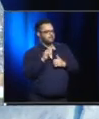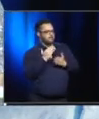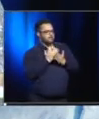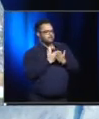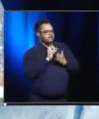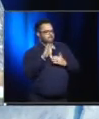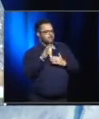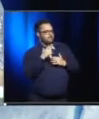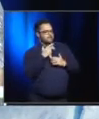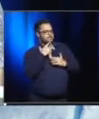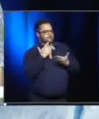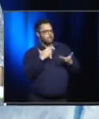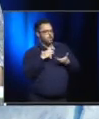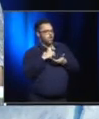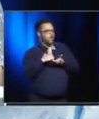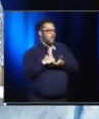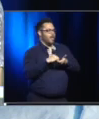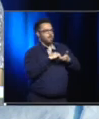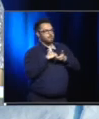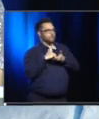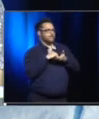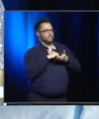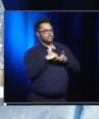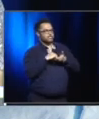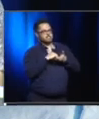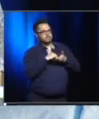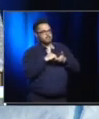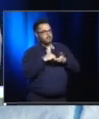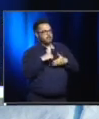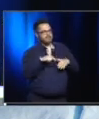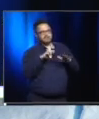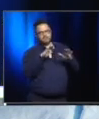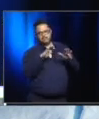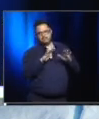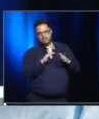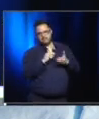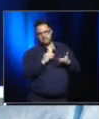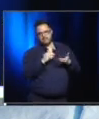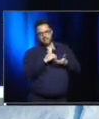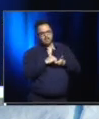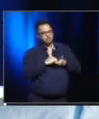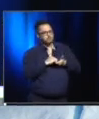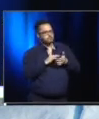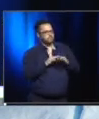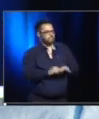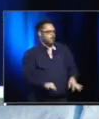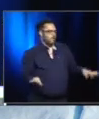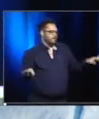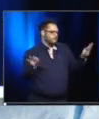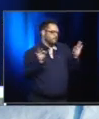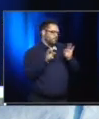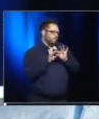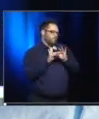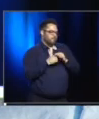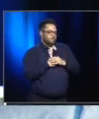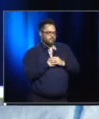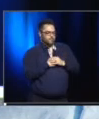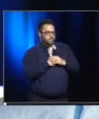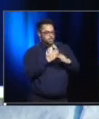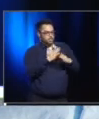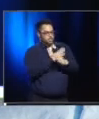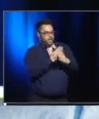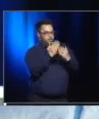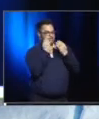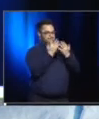is that collaborations, and this was a fantastic collaboration, collaborations are vital, and sharing